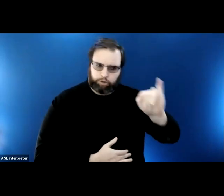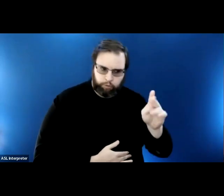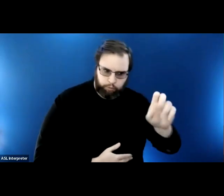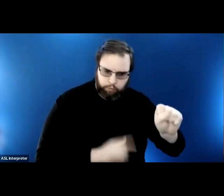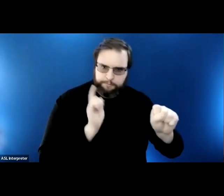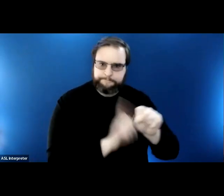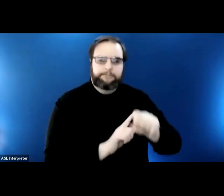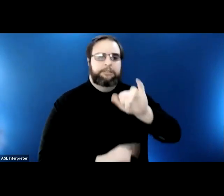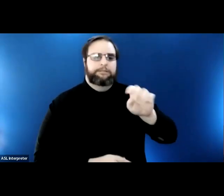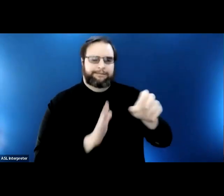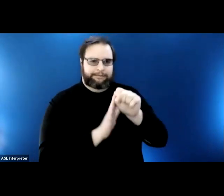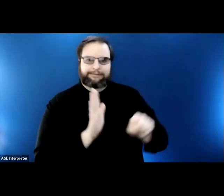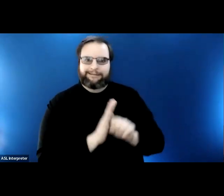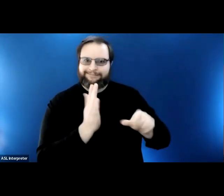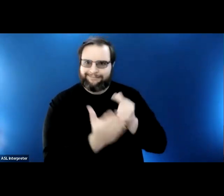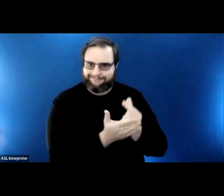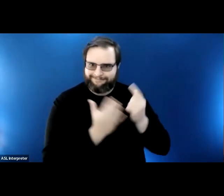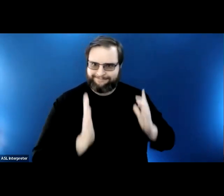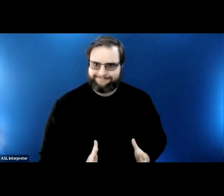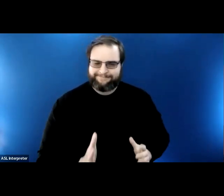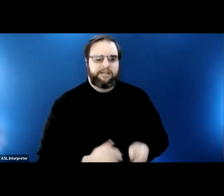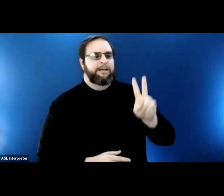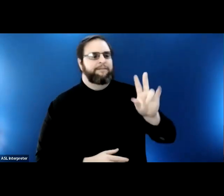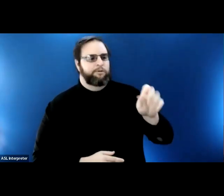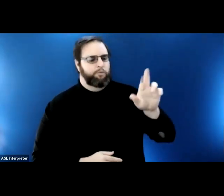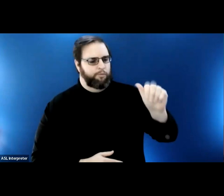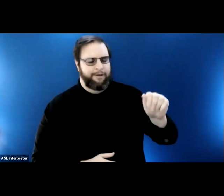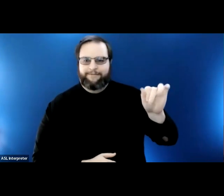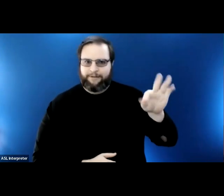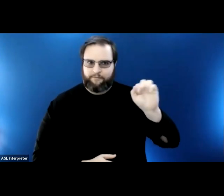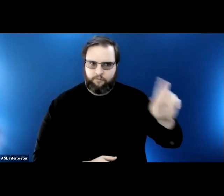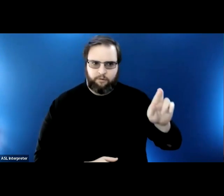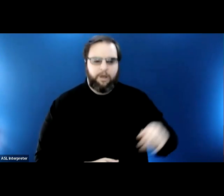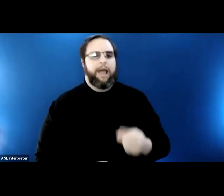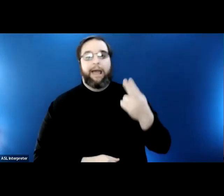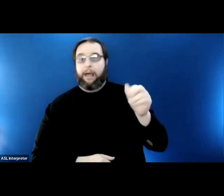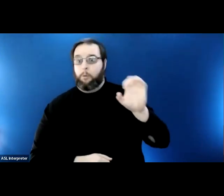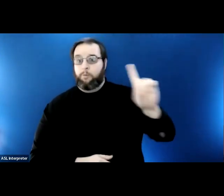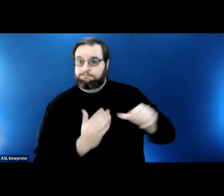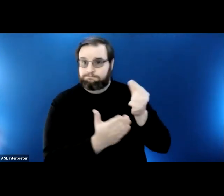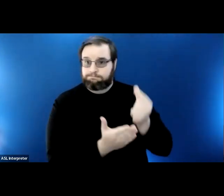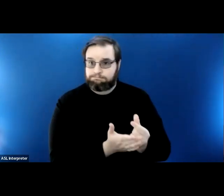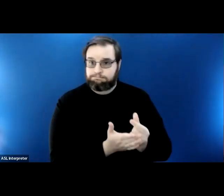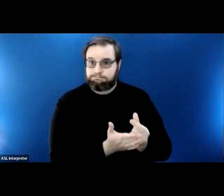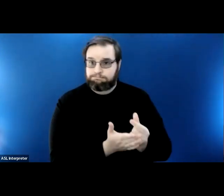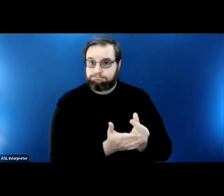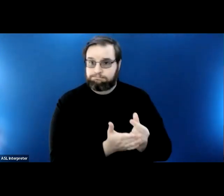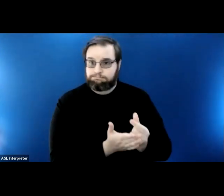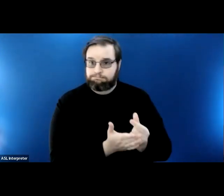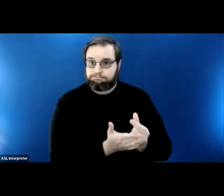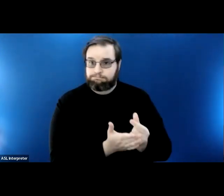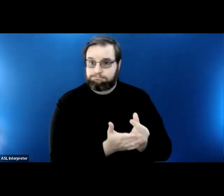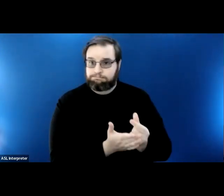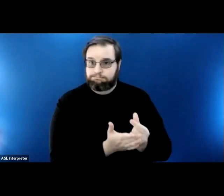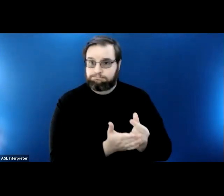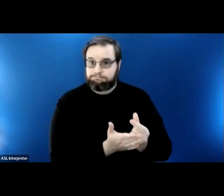to be a Jackson State alum, Victoria Pfeiffer, Howard alum, Booker Daniels,